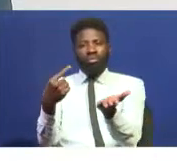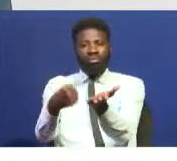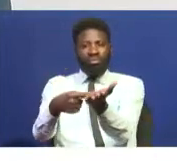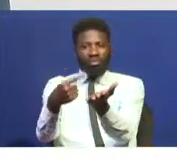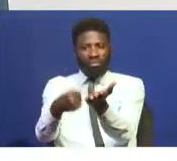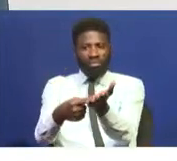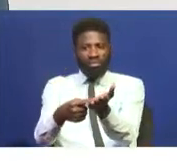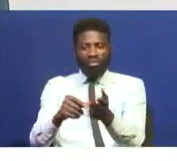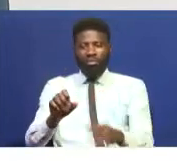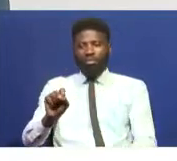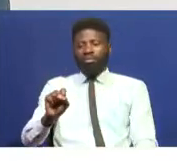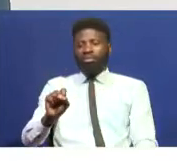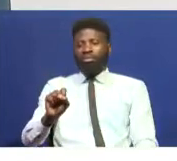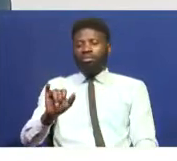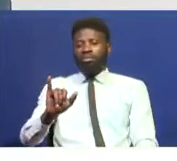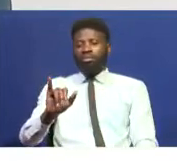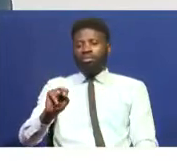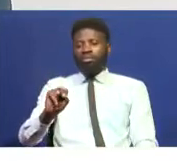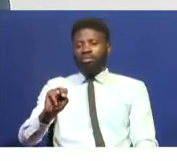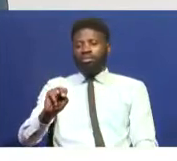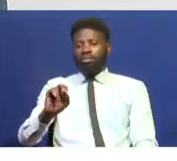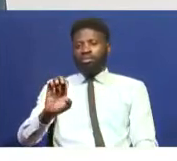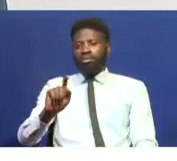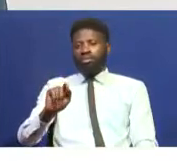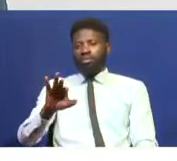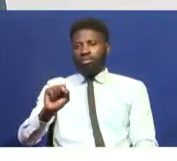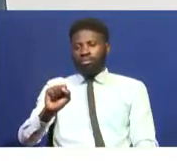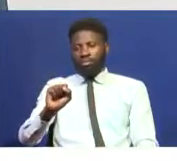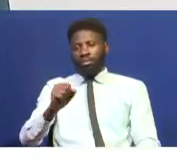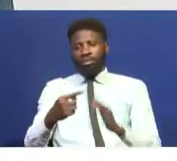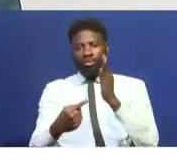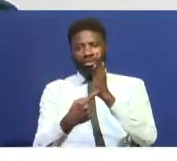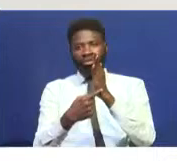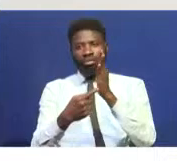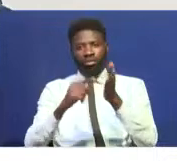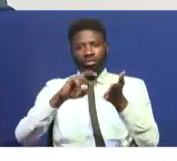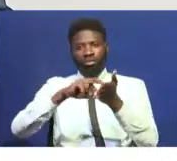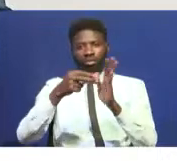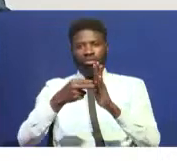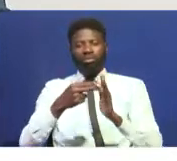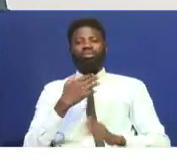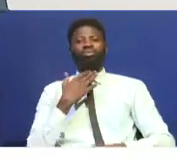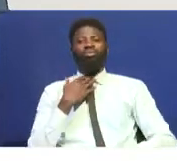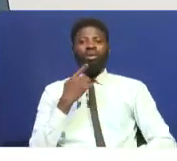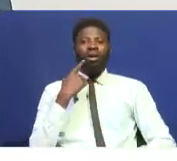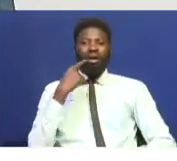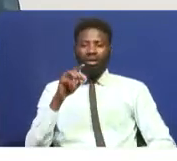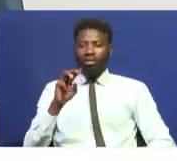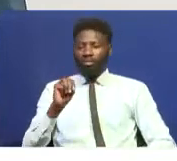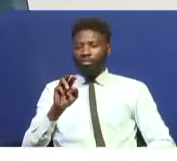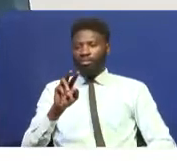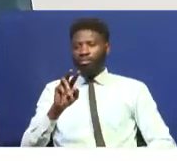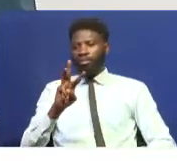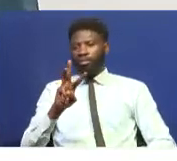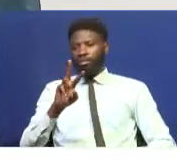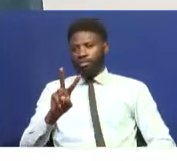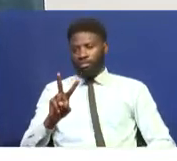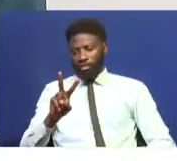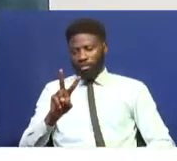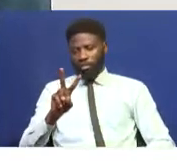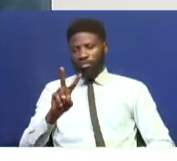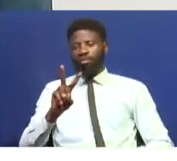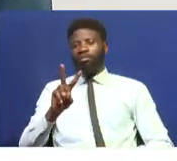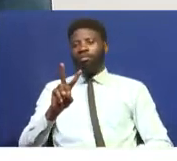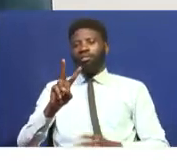The Synectics Technologies Limited project is putting up a 100 megawatt hyperscale green energy facility, which